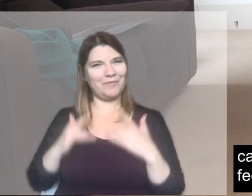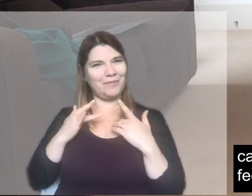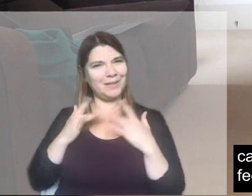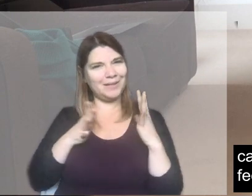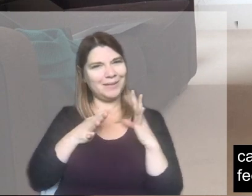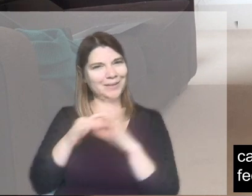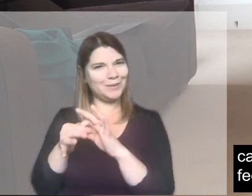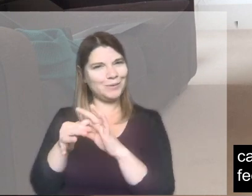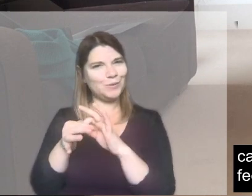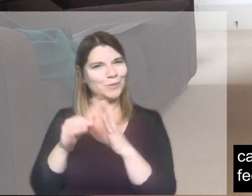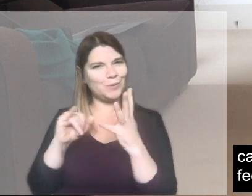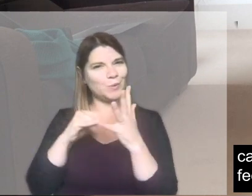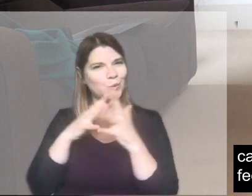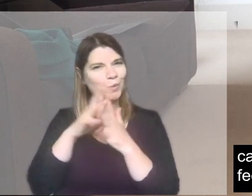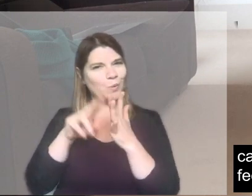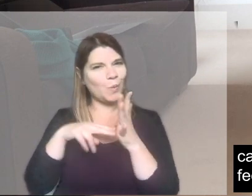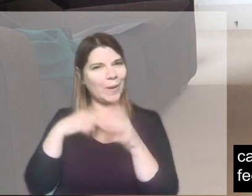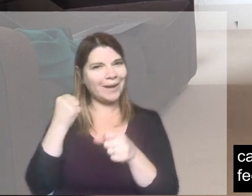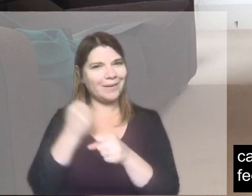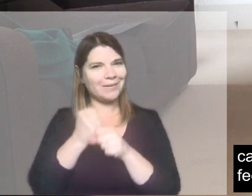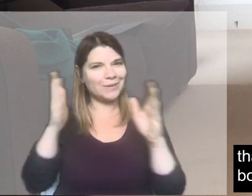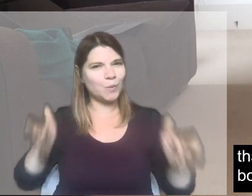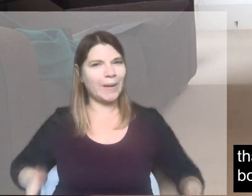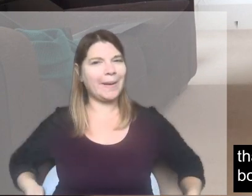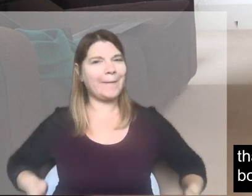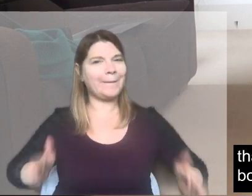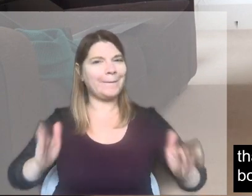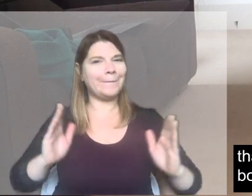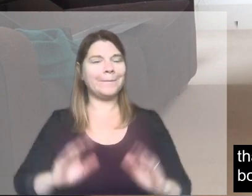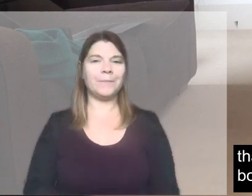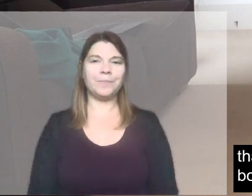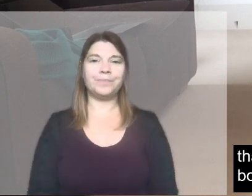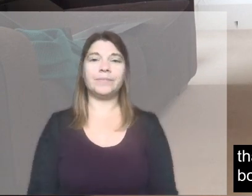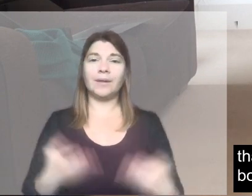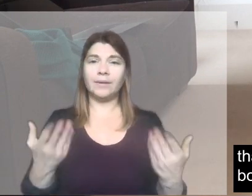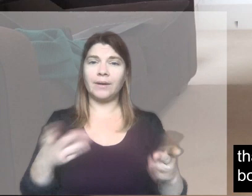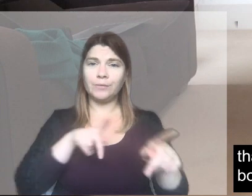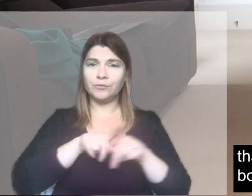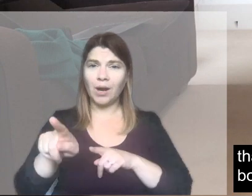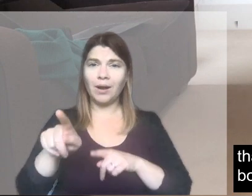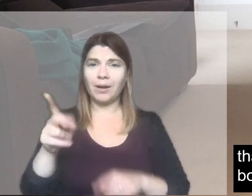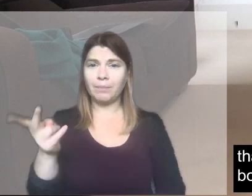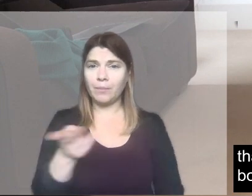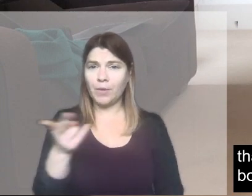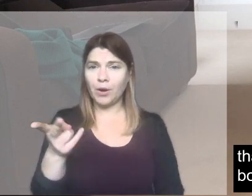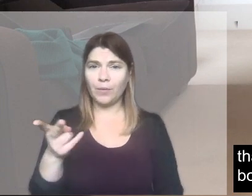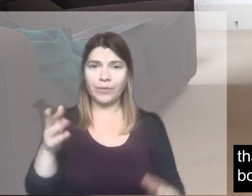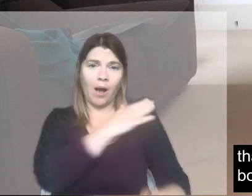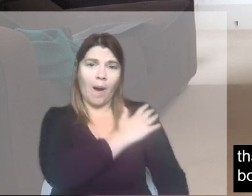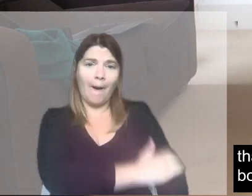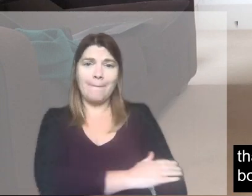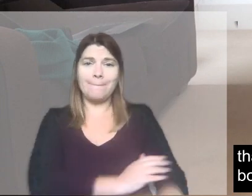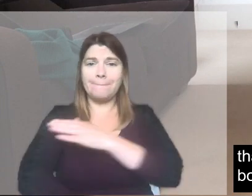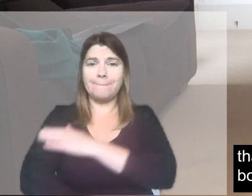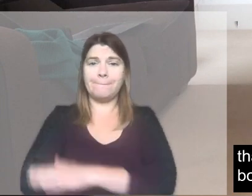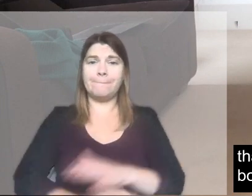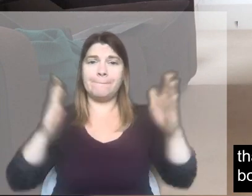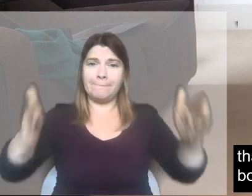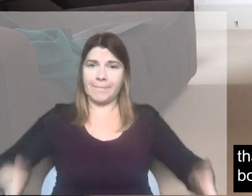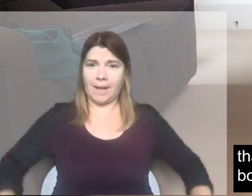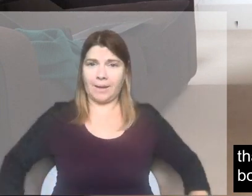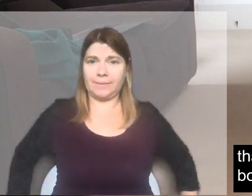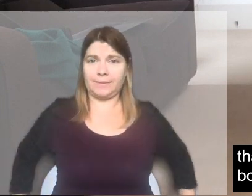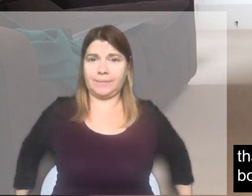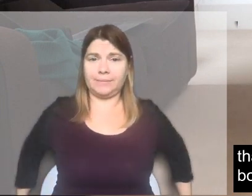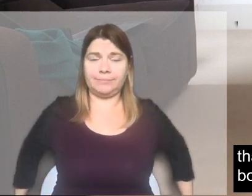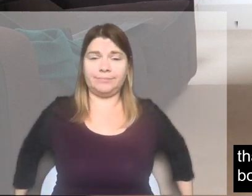feeling of swinging. So perhaps let's try that with both arms now. So if we swing both of